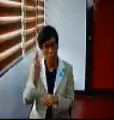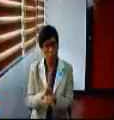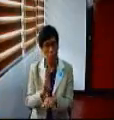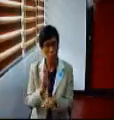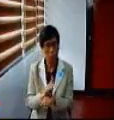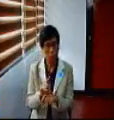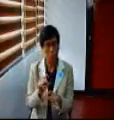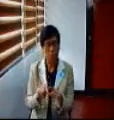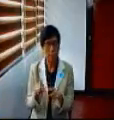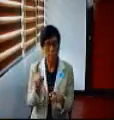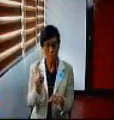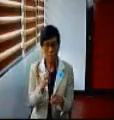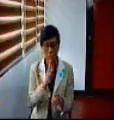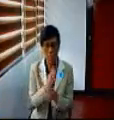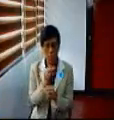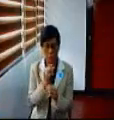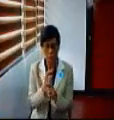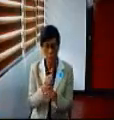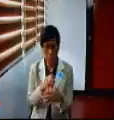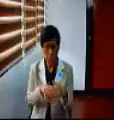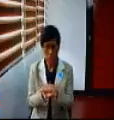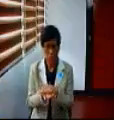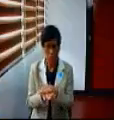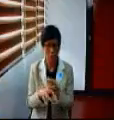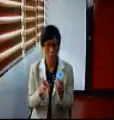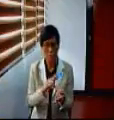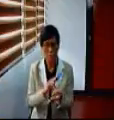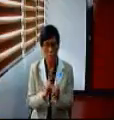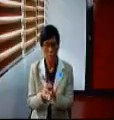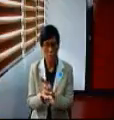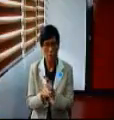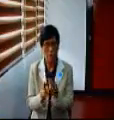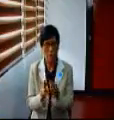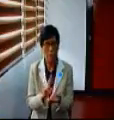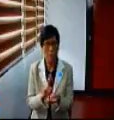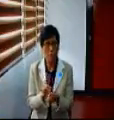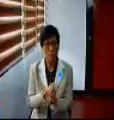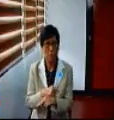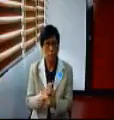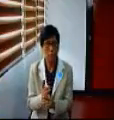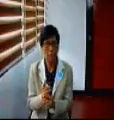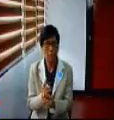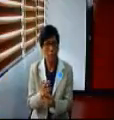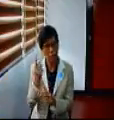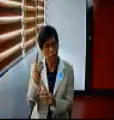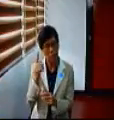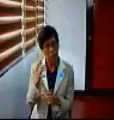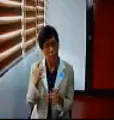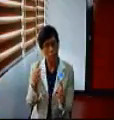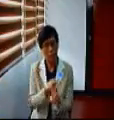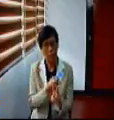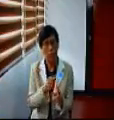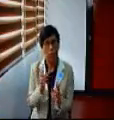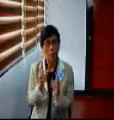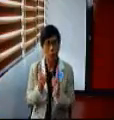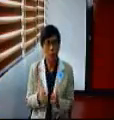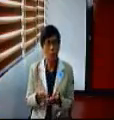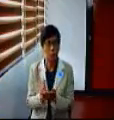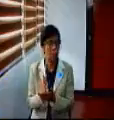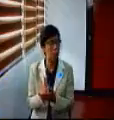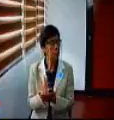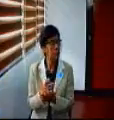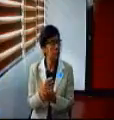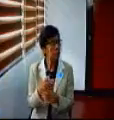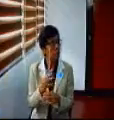ensure access to remedy for victims of business-related human rights. As I mentioned, these are three separate pillars,